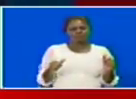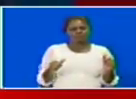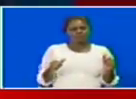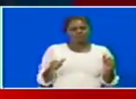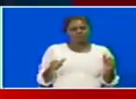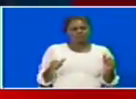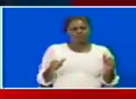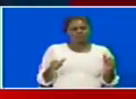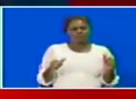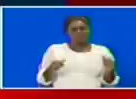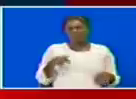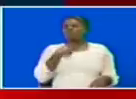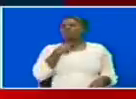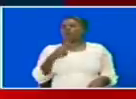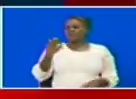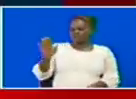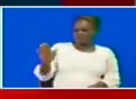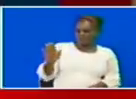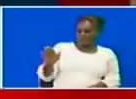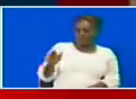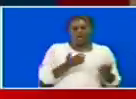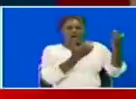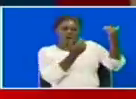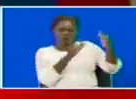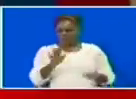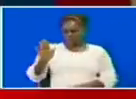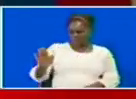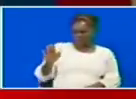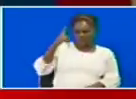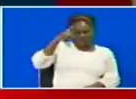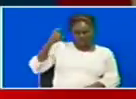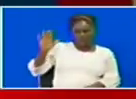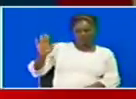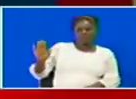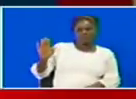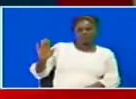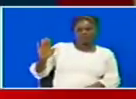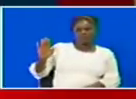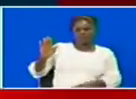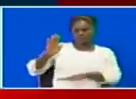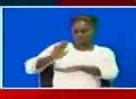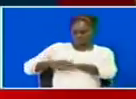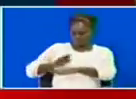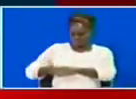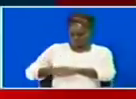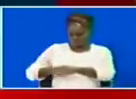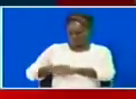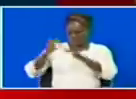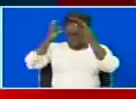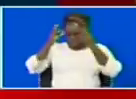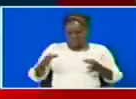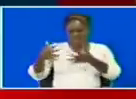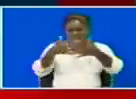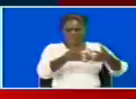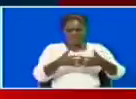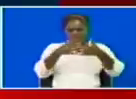again your voice your hopes and your dreams will Define our American